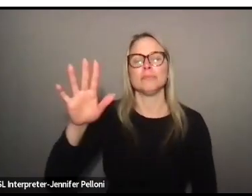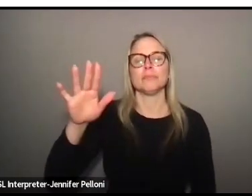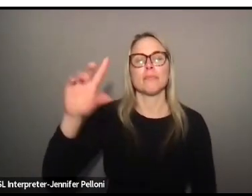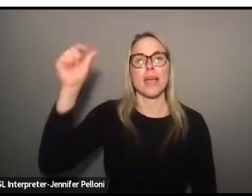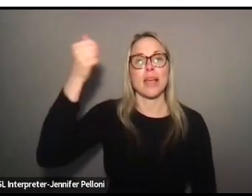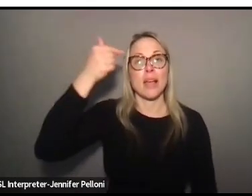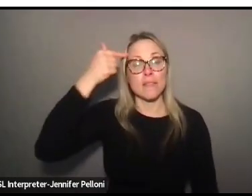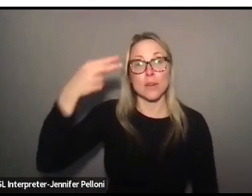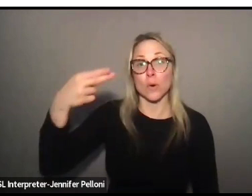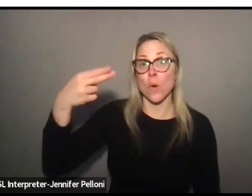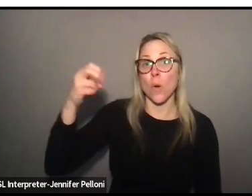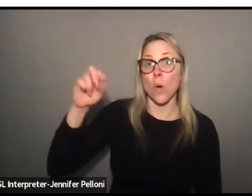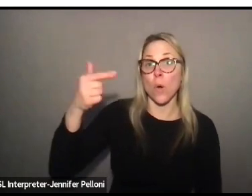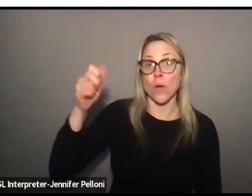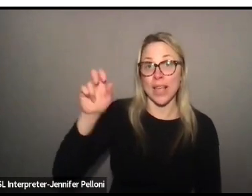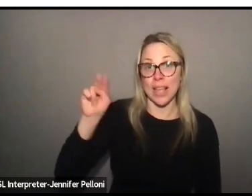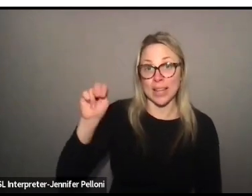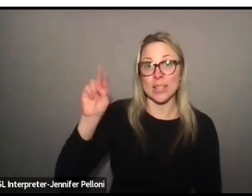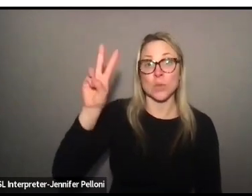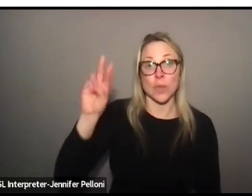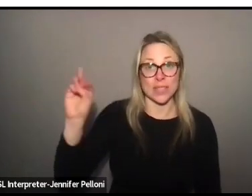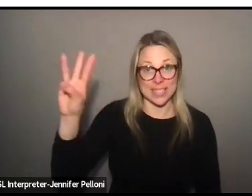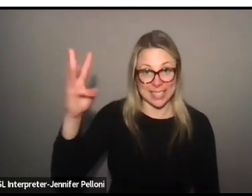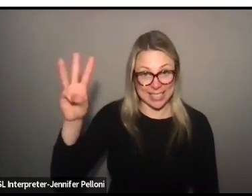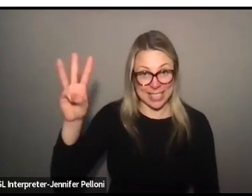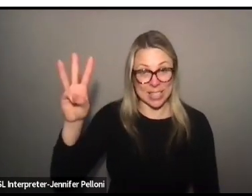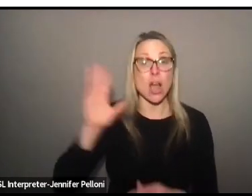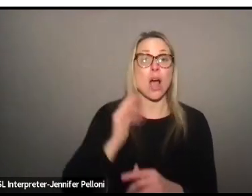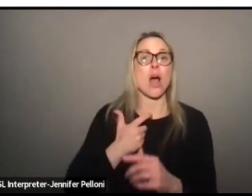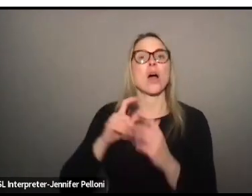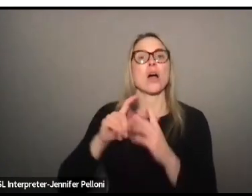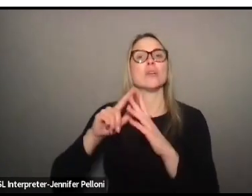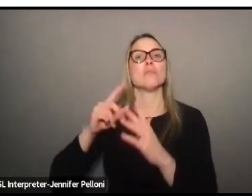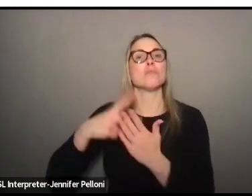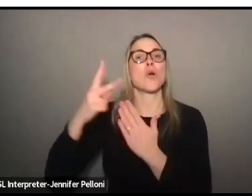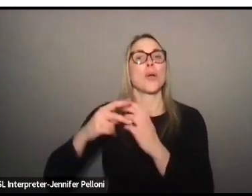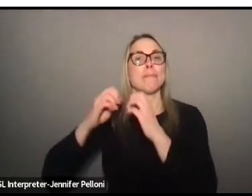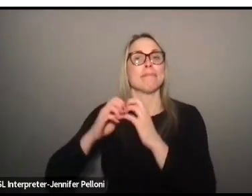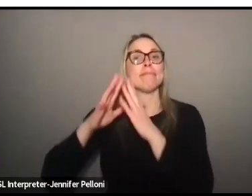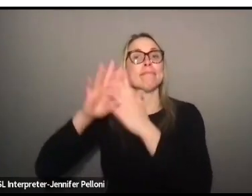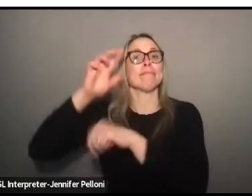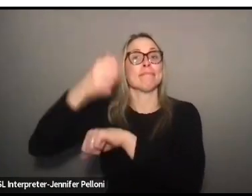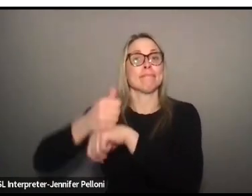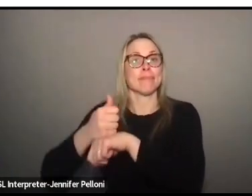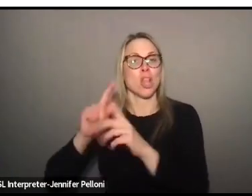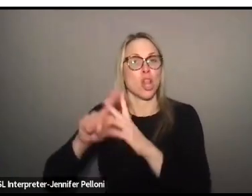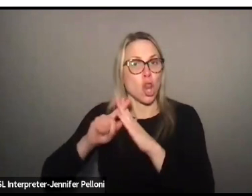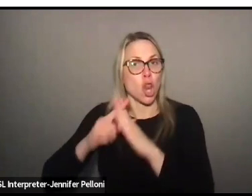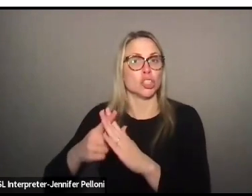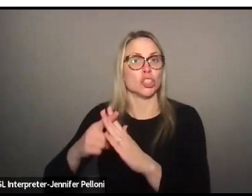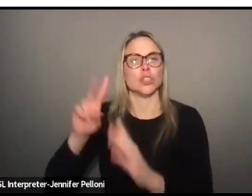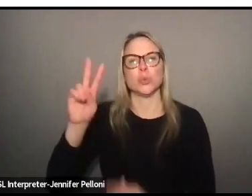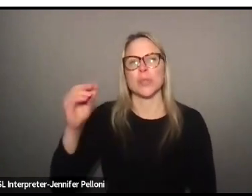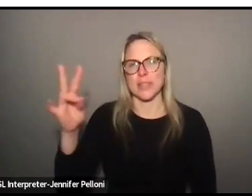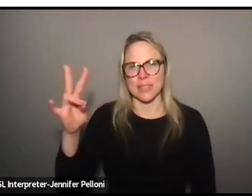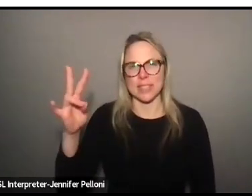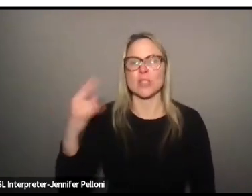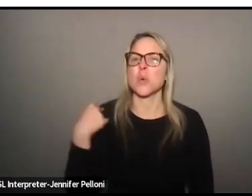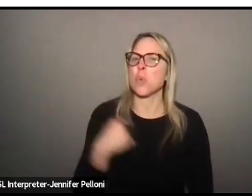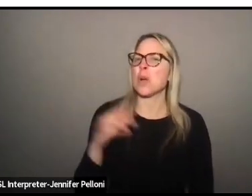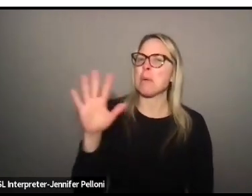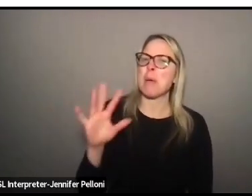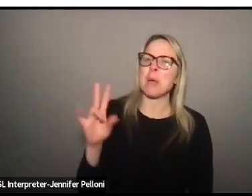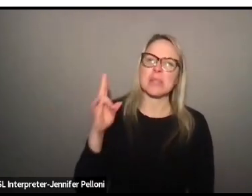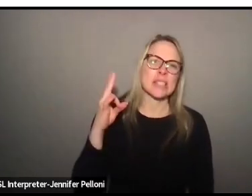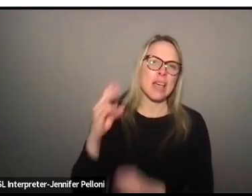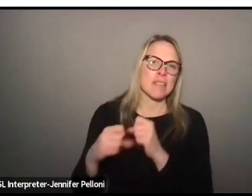Governor Hogan in 2016, and we launched our program in 2017. So we're a little over 7 years old here in